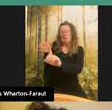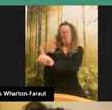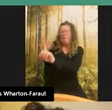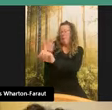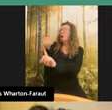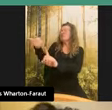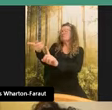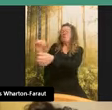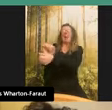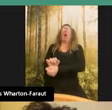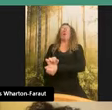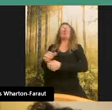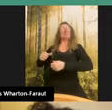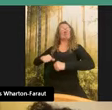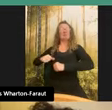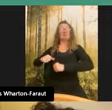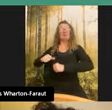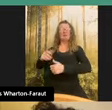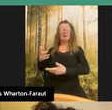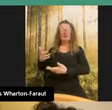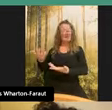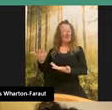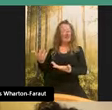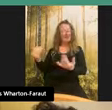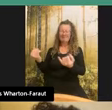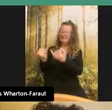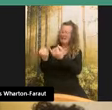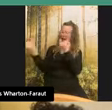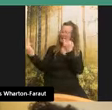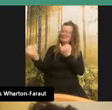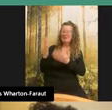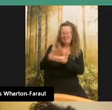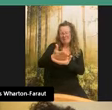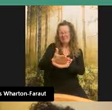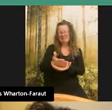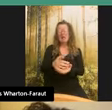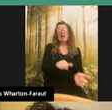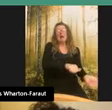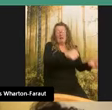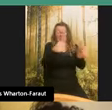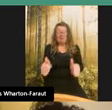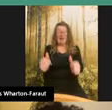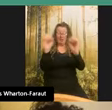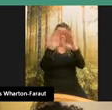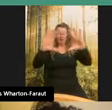So maybe if we can move from the military space to the transport room.